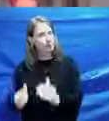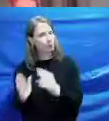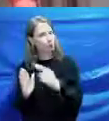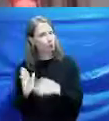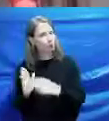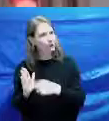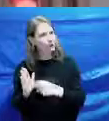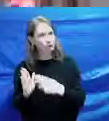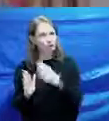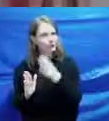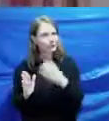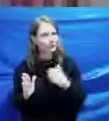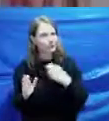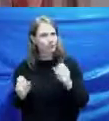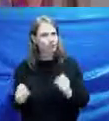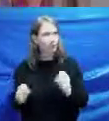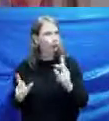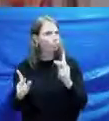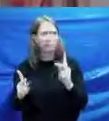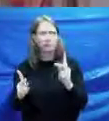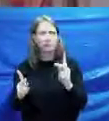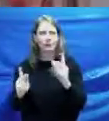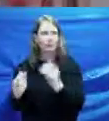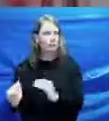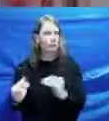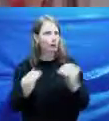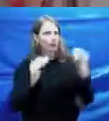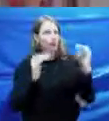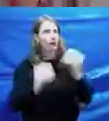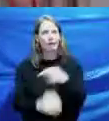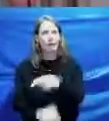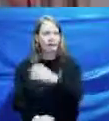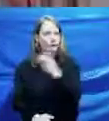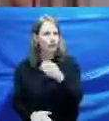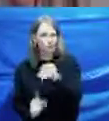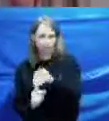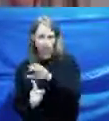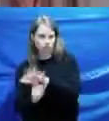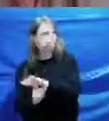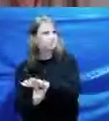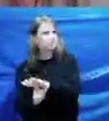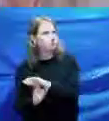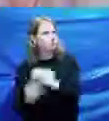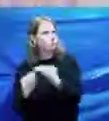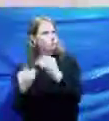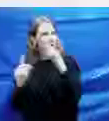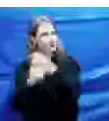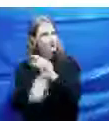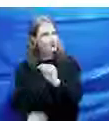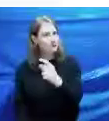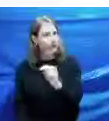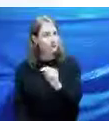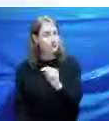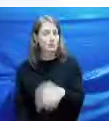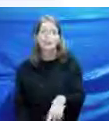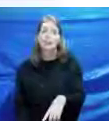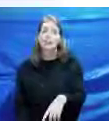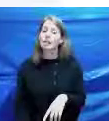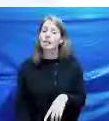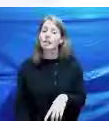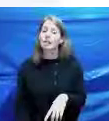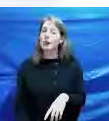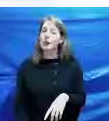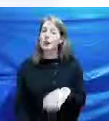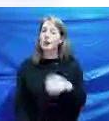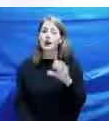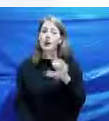rich vocabulary. And so the move that's expected of the Common Core is that all students have regular